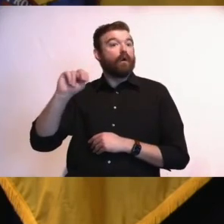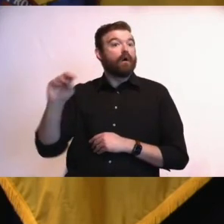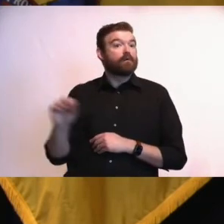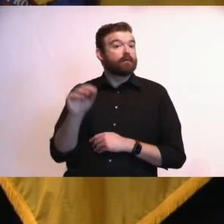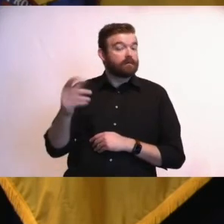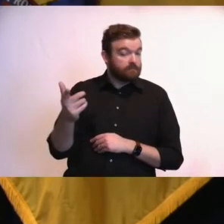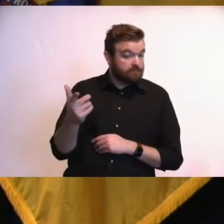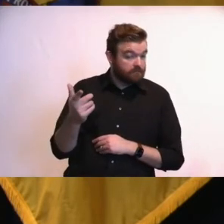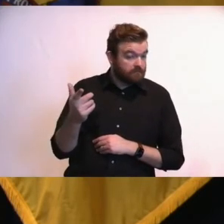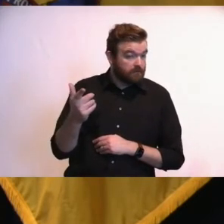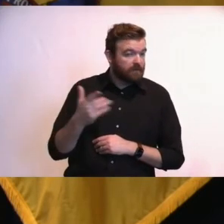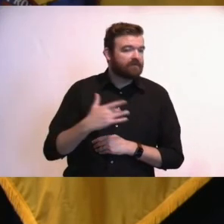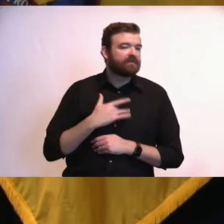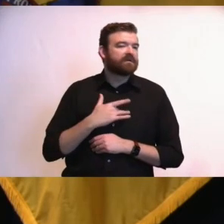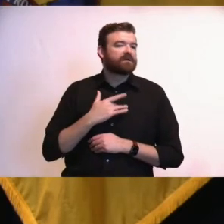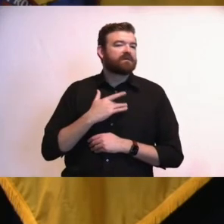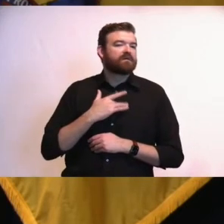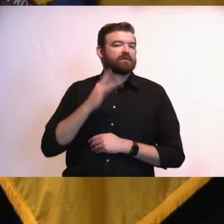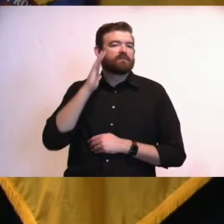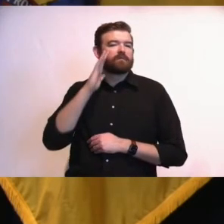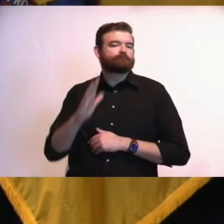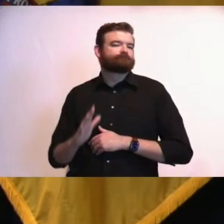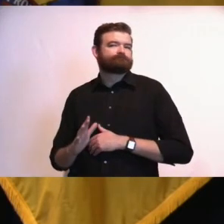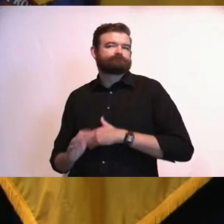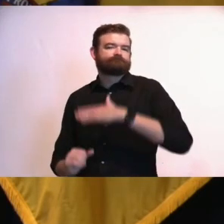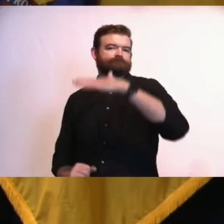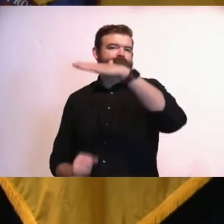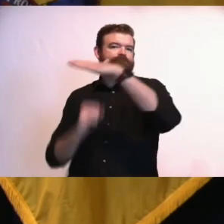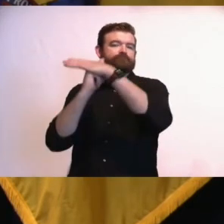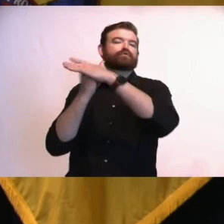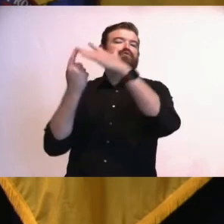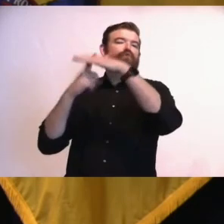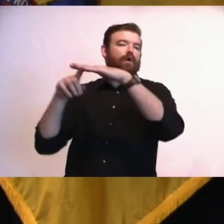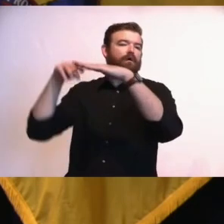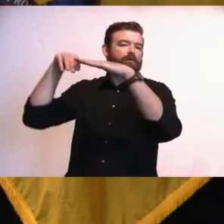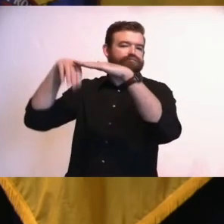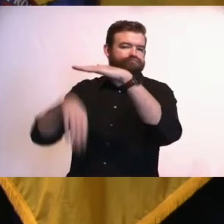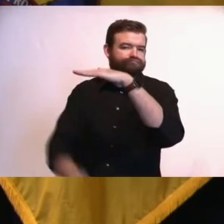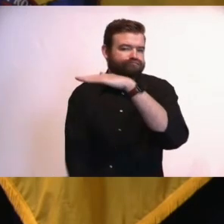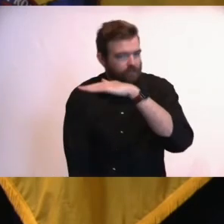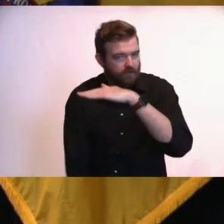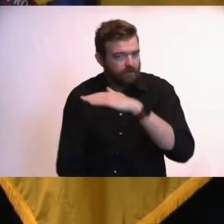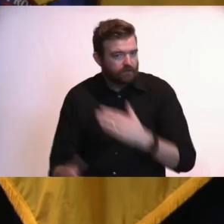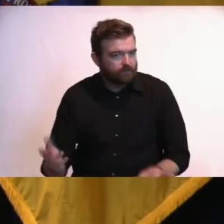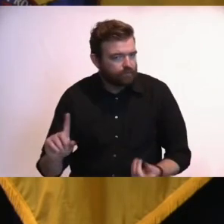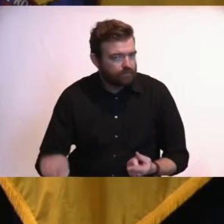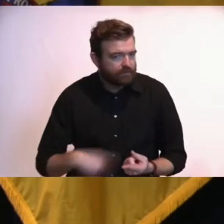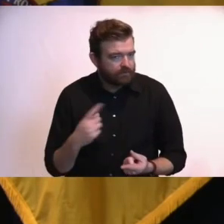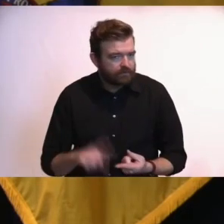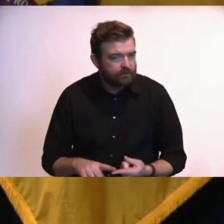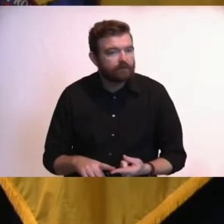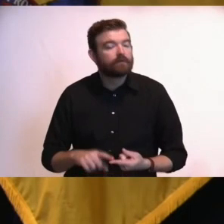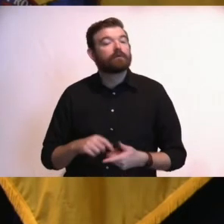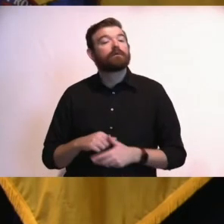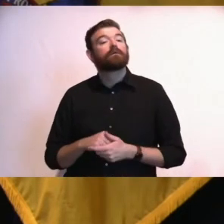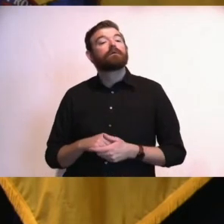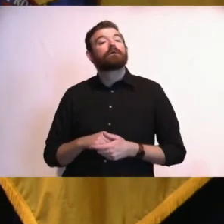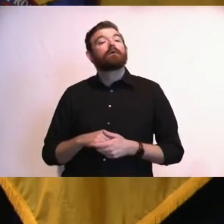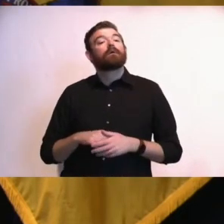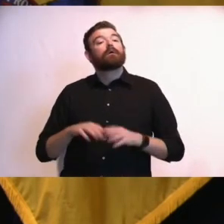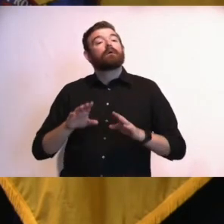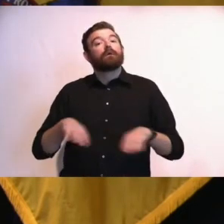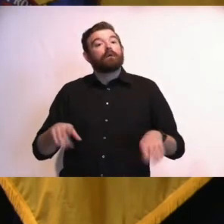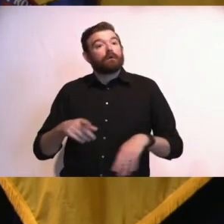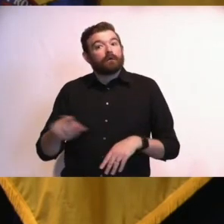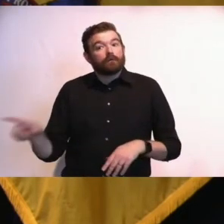Also, can you give us the ages of the deaths of the kids that you mentioned, and do you know whether or not they were vaccinated or